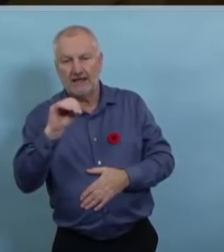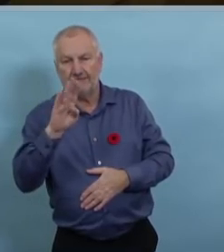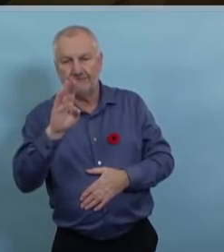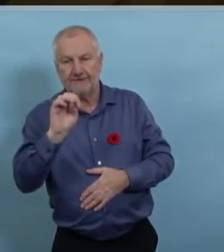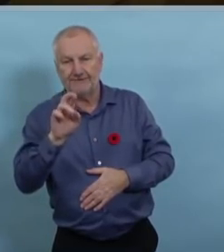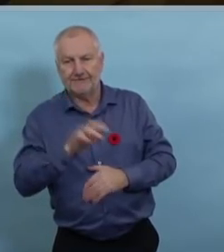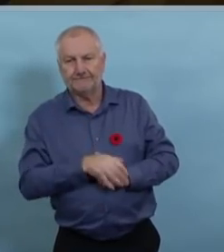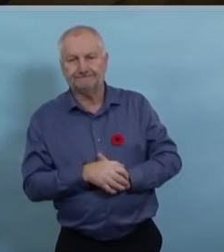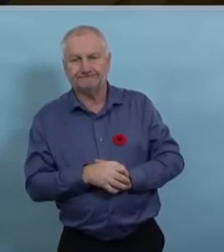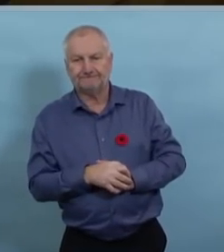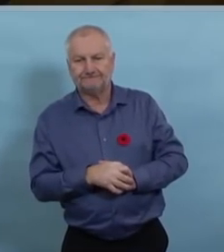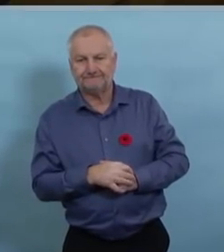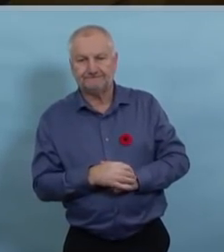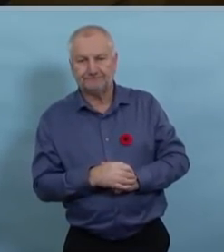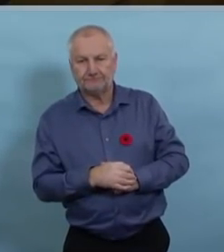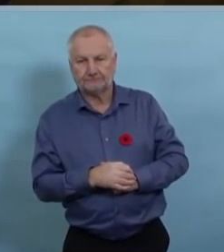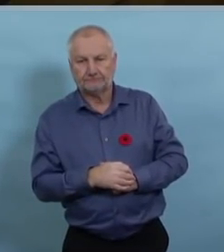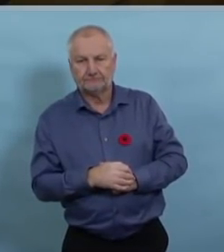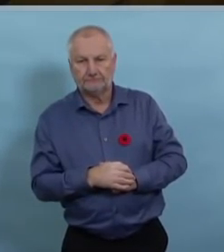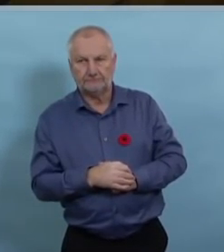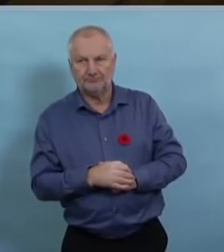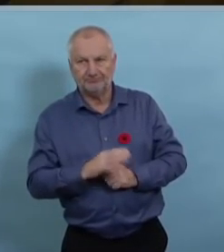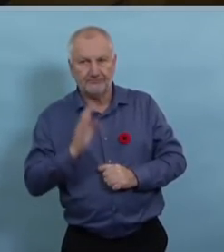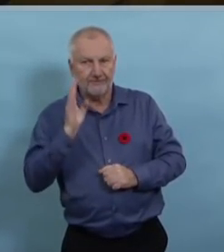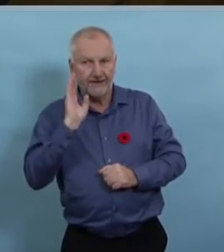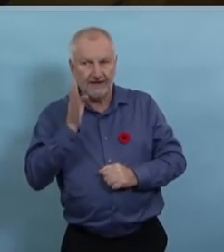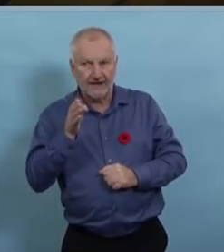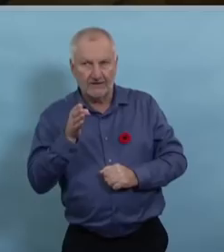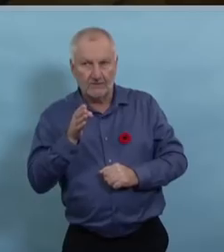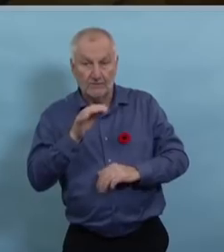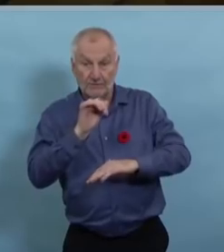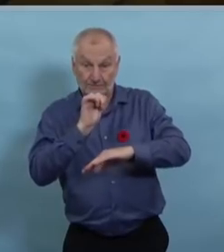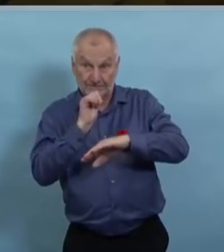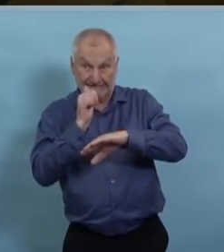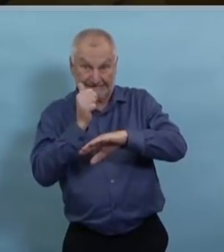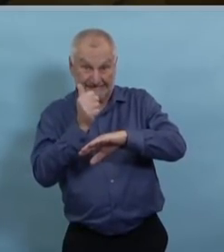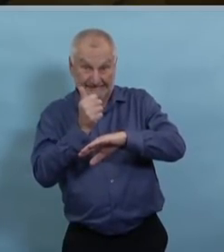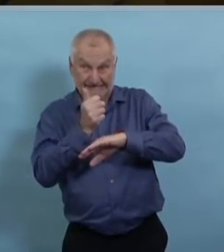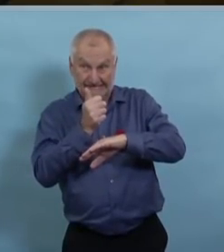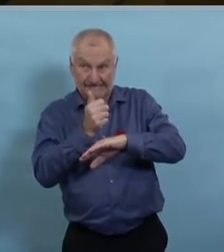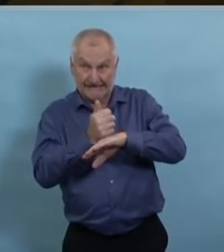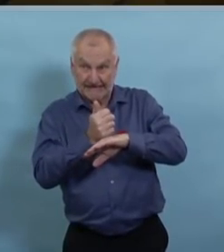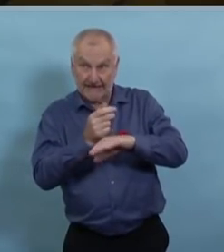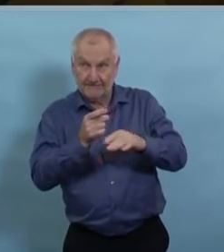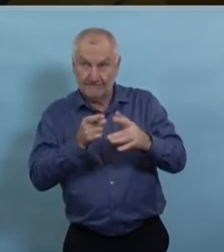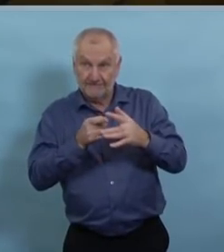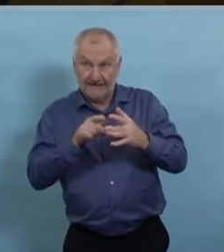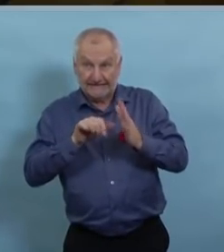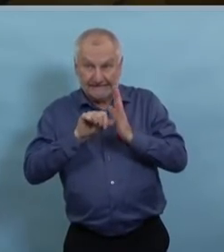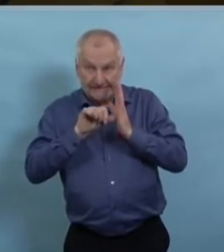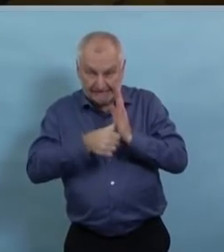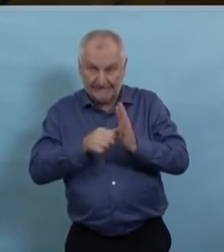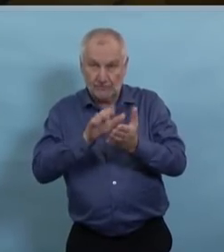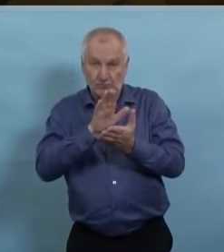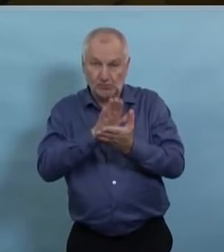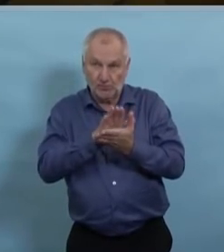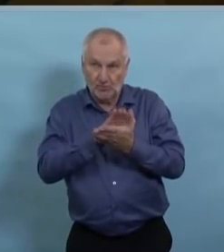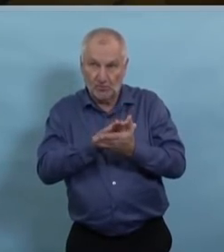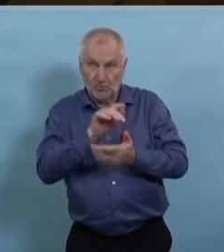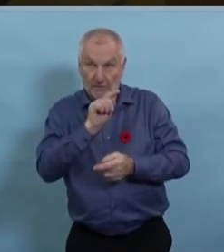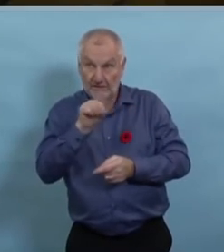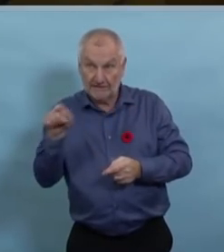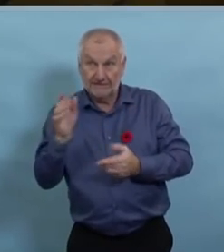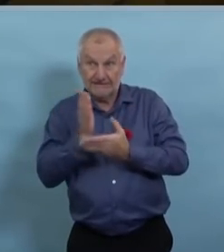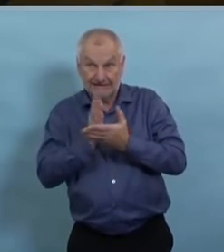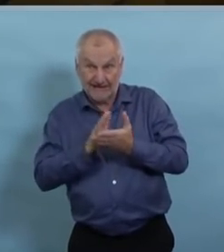Hi. Was this being set up in case schools needed to shut down again, or is this just kind of here as a